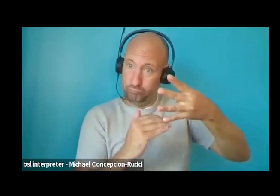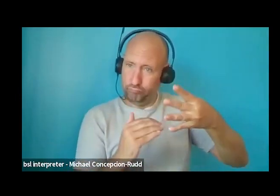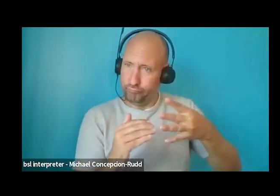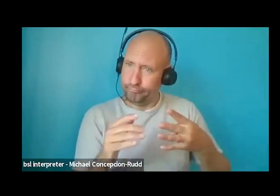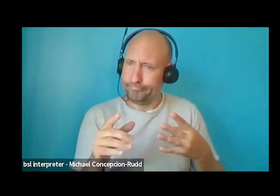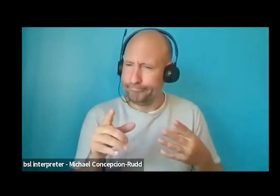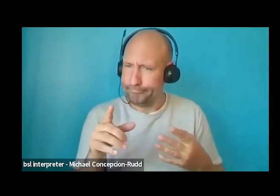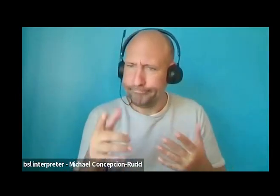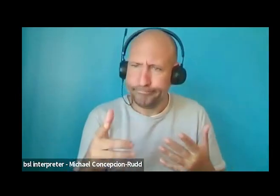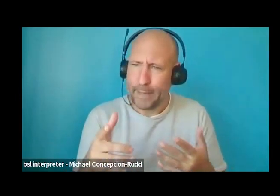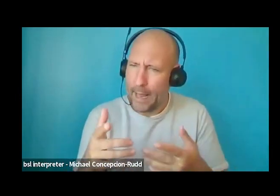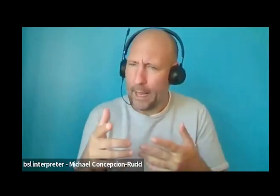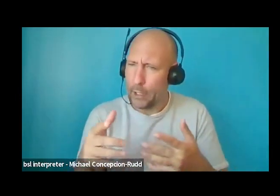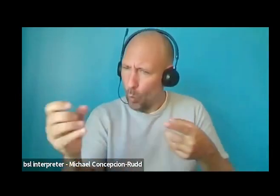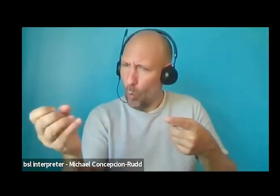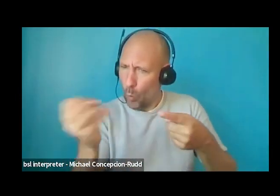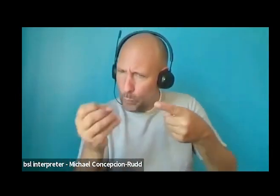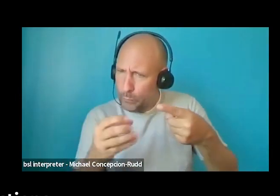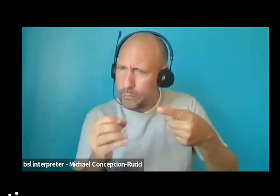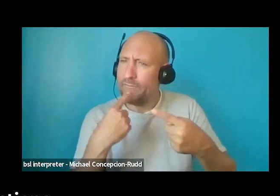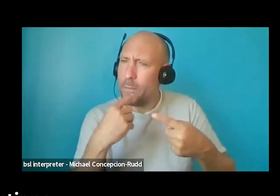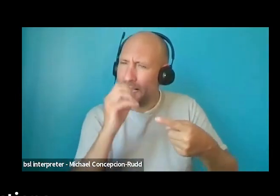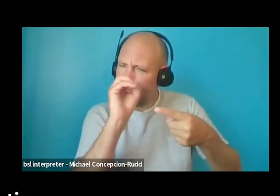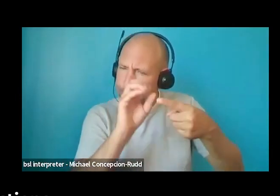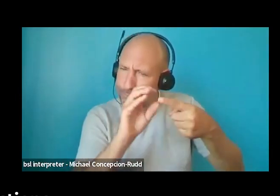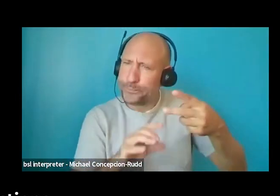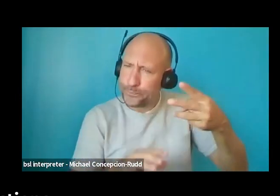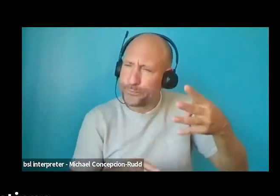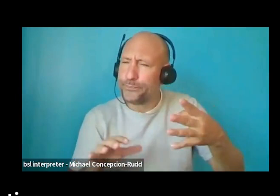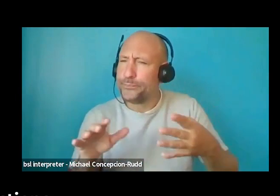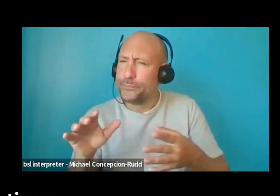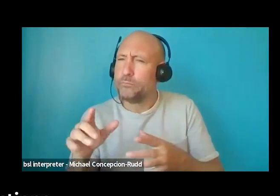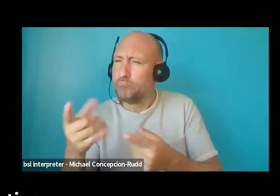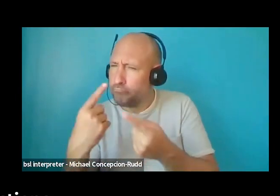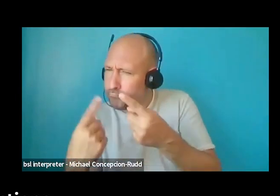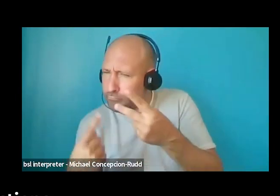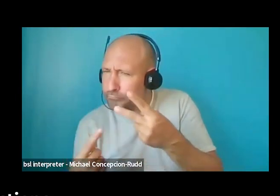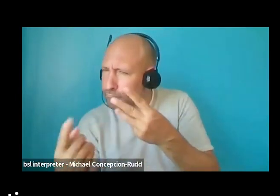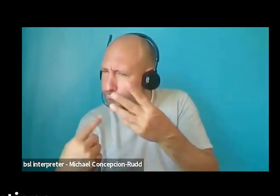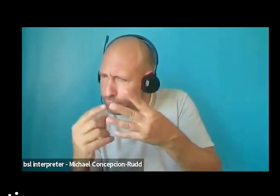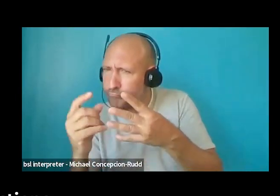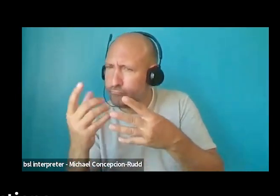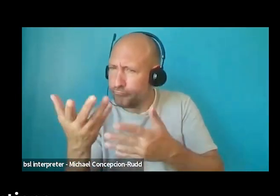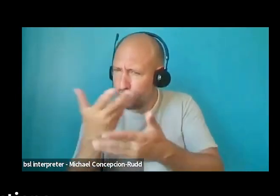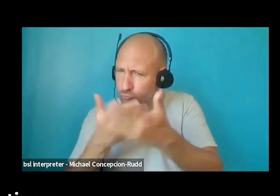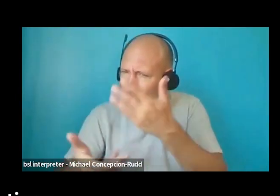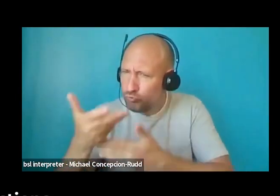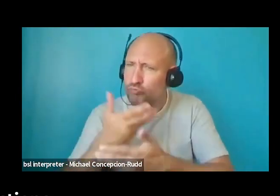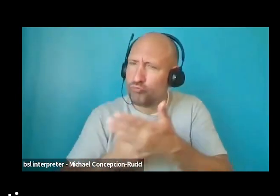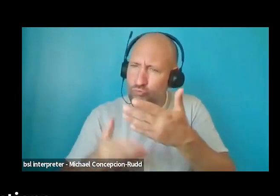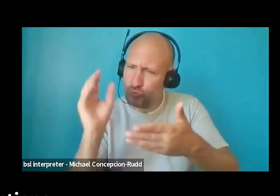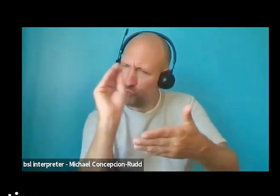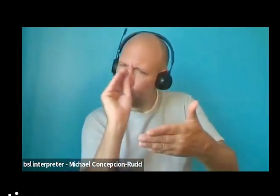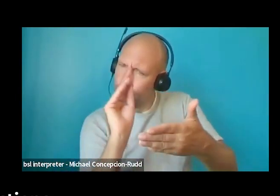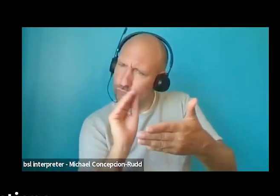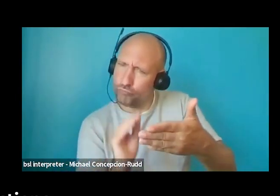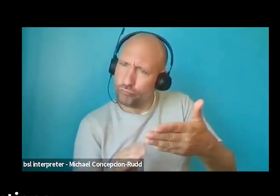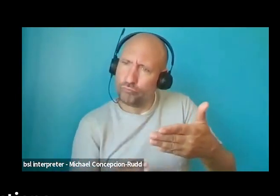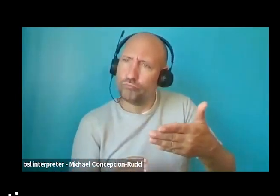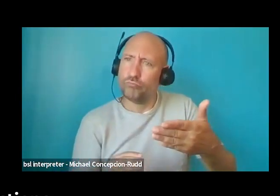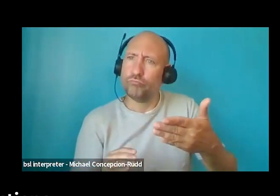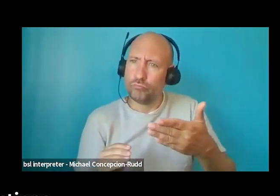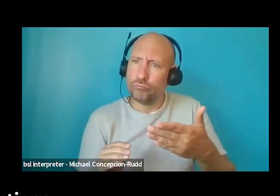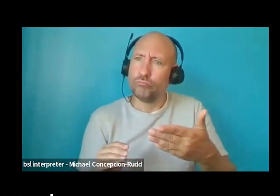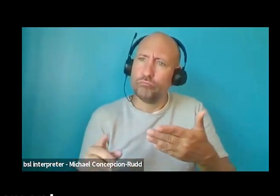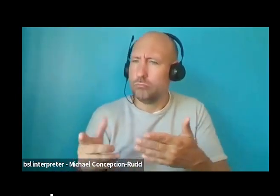tied in to help us assess these points. So when you're answering the questions, it will be useful for you, I think,